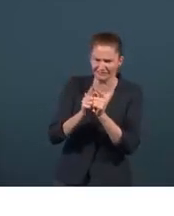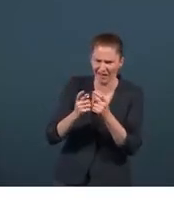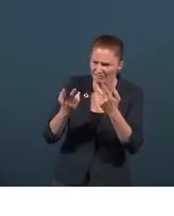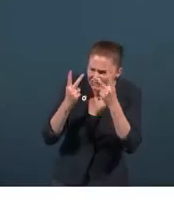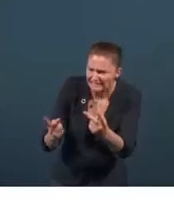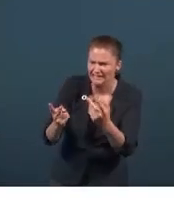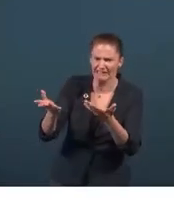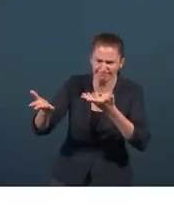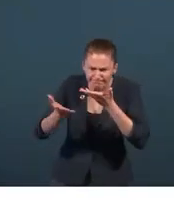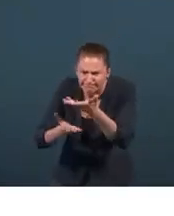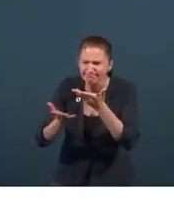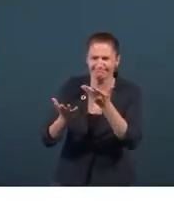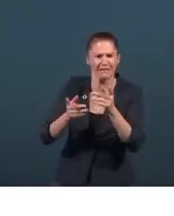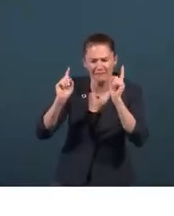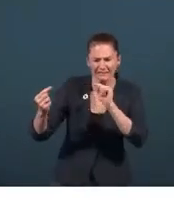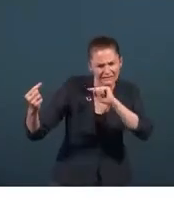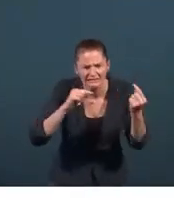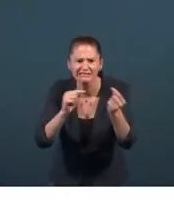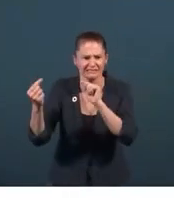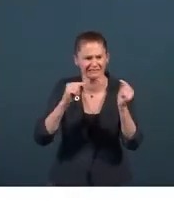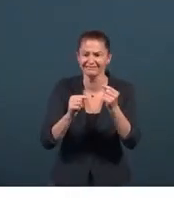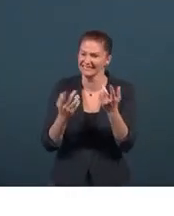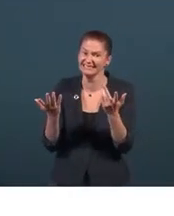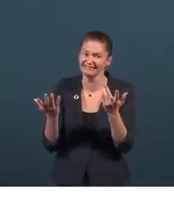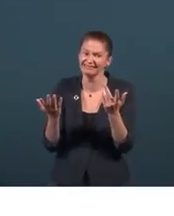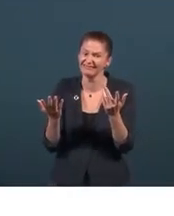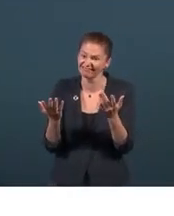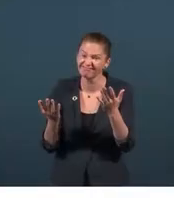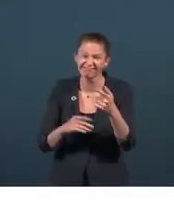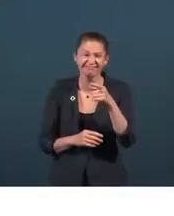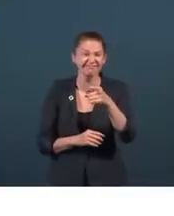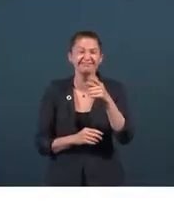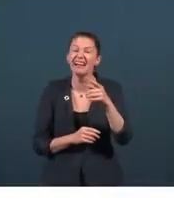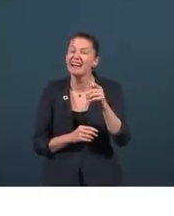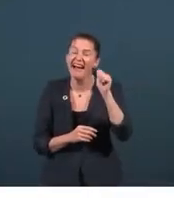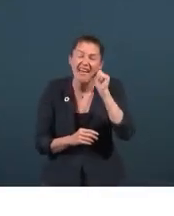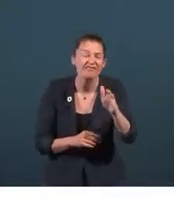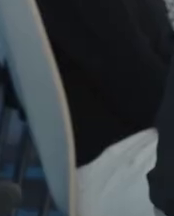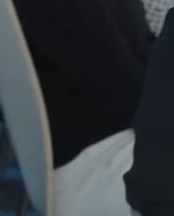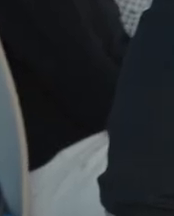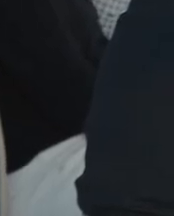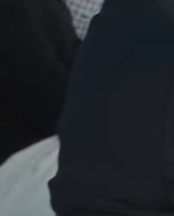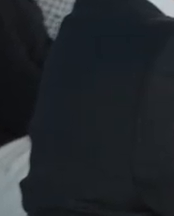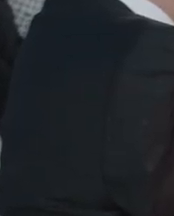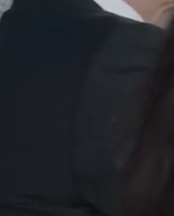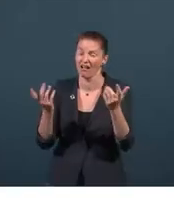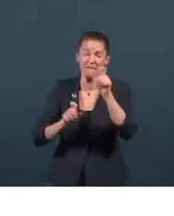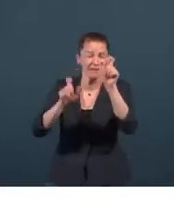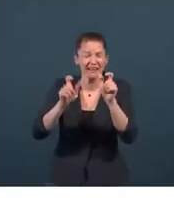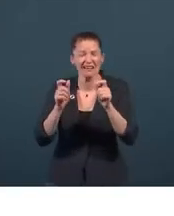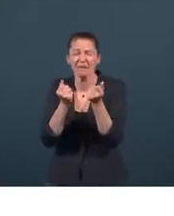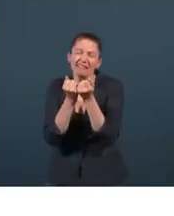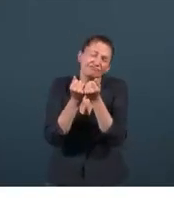Around the world, every day, thousands, if not millions of people are experiencing grave violations of the fundamental